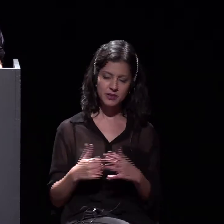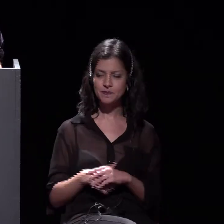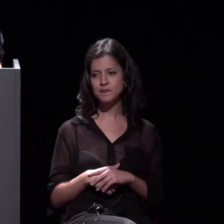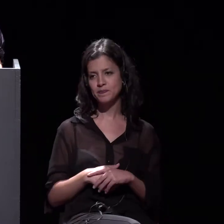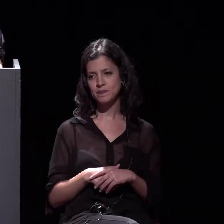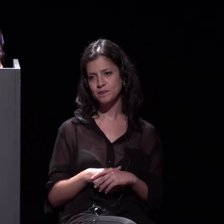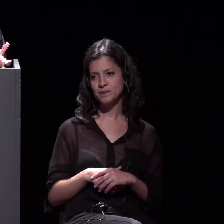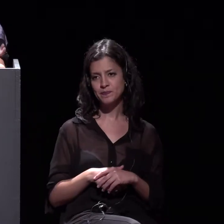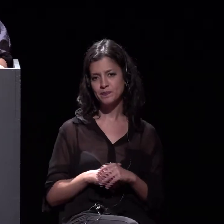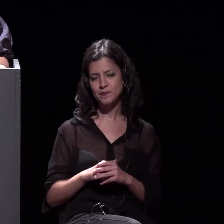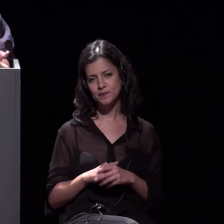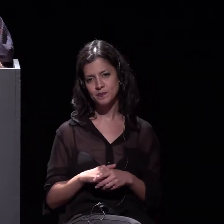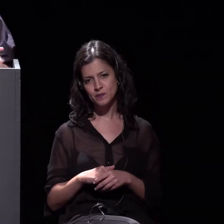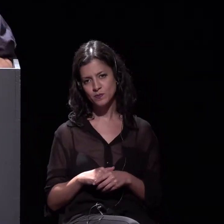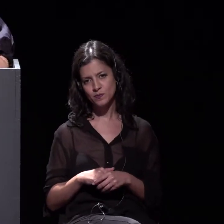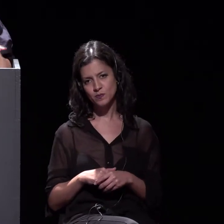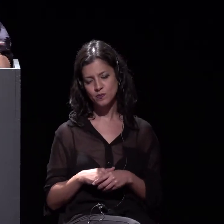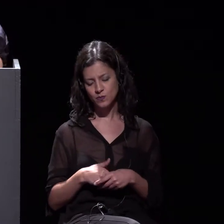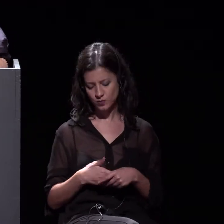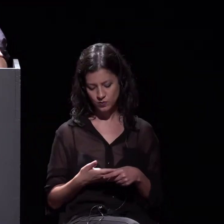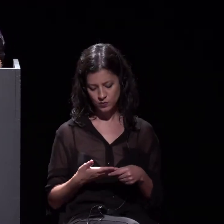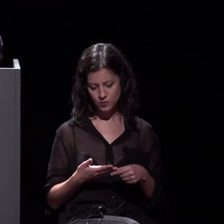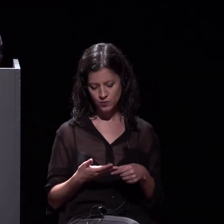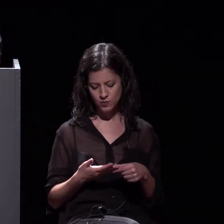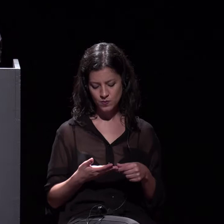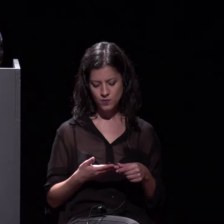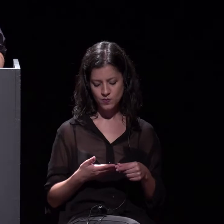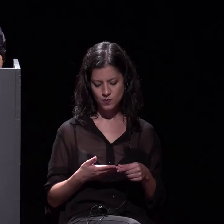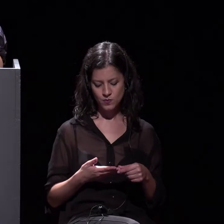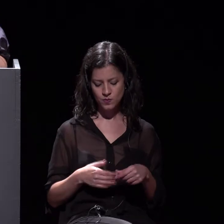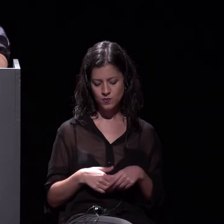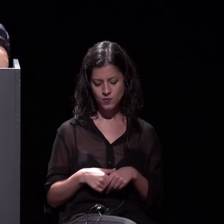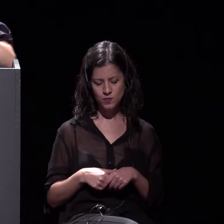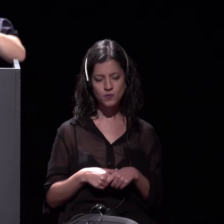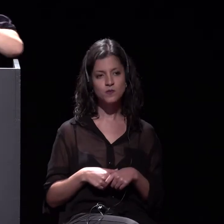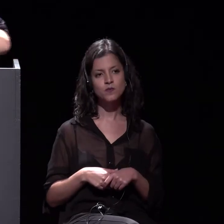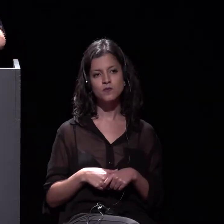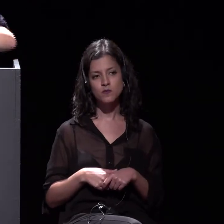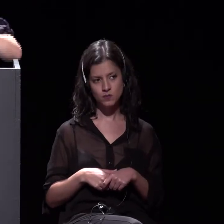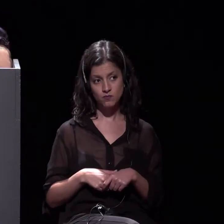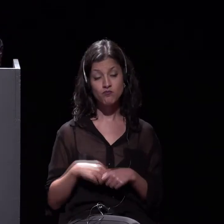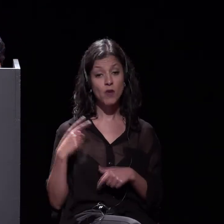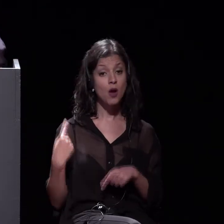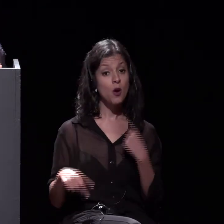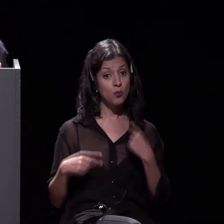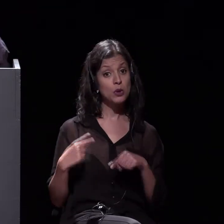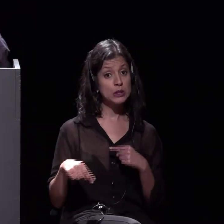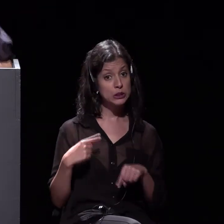tested. In fact, despite their opposing political intentions, the community museums, in many